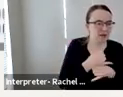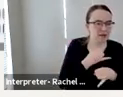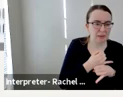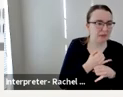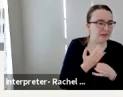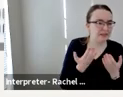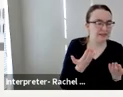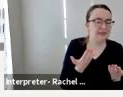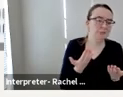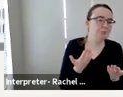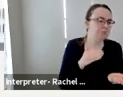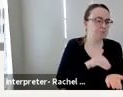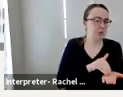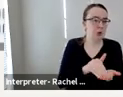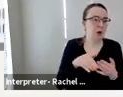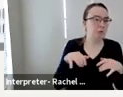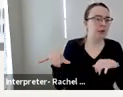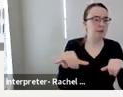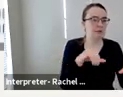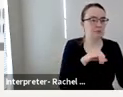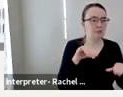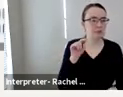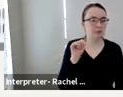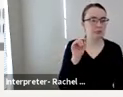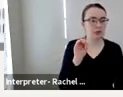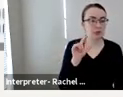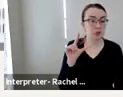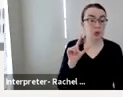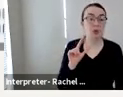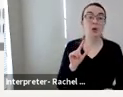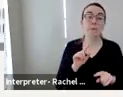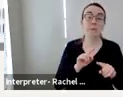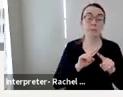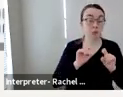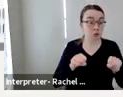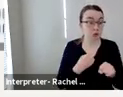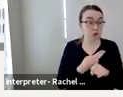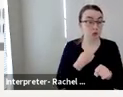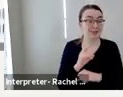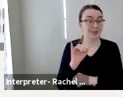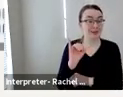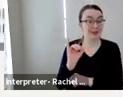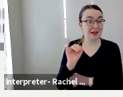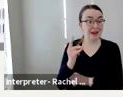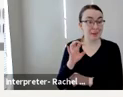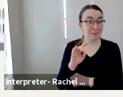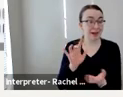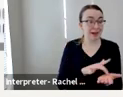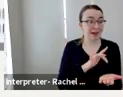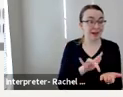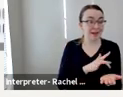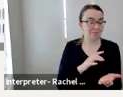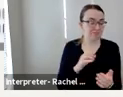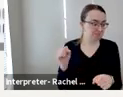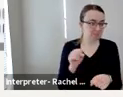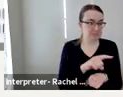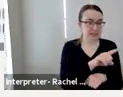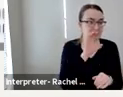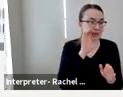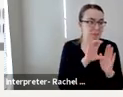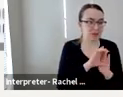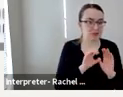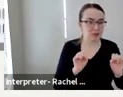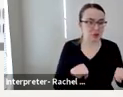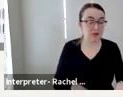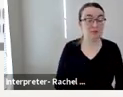They're a fairly common tool, but you could use an iPad and just send the image to an iPad. You could